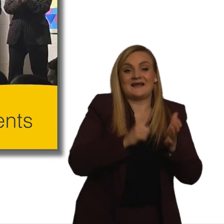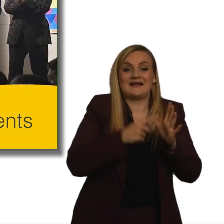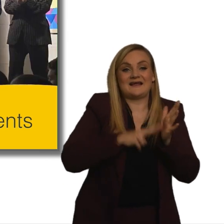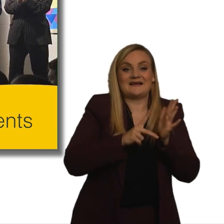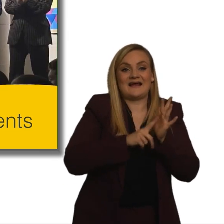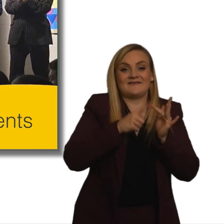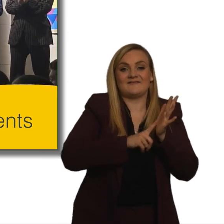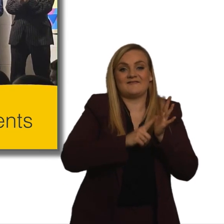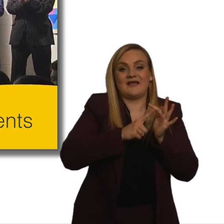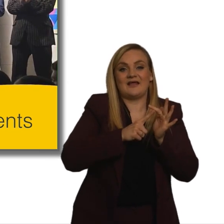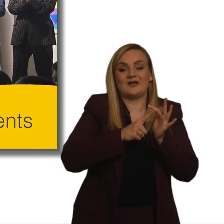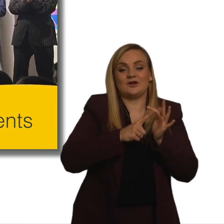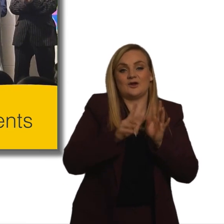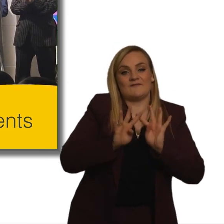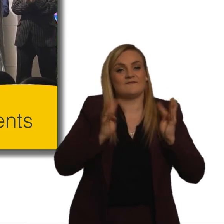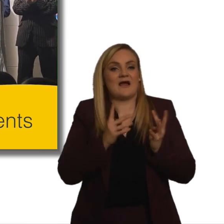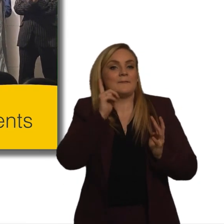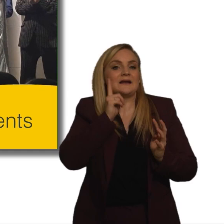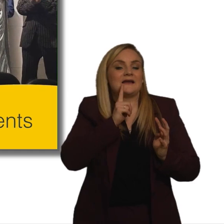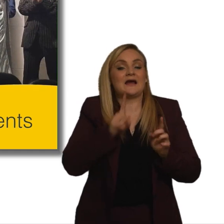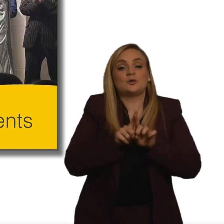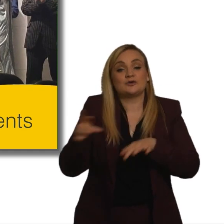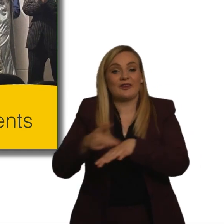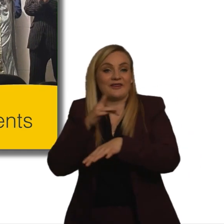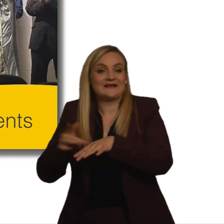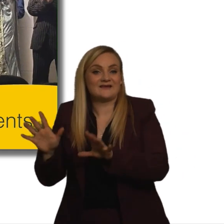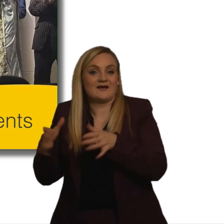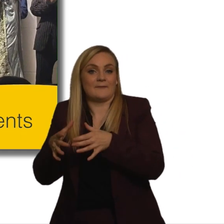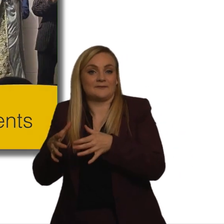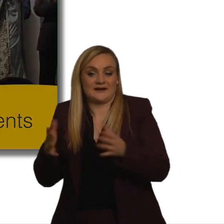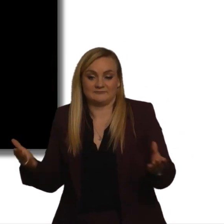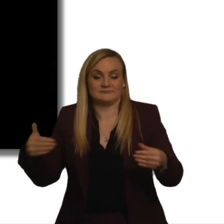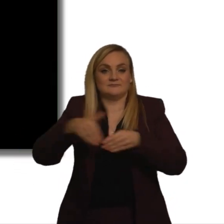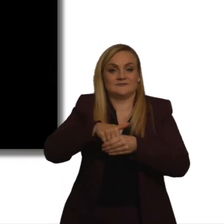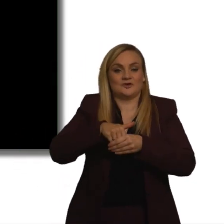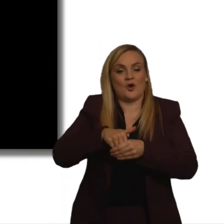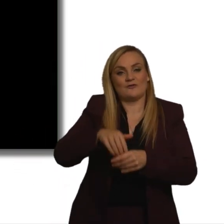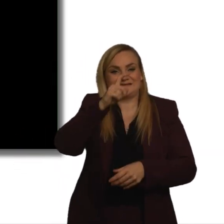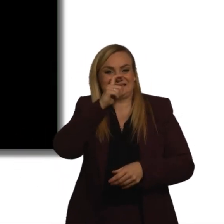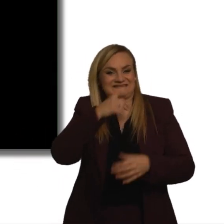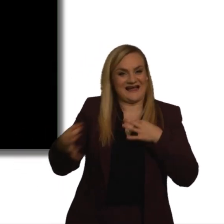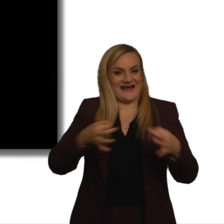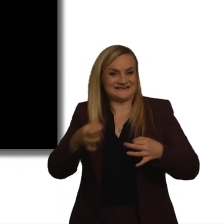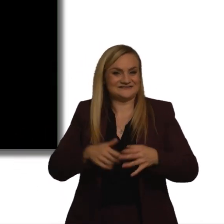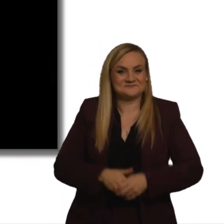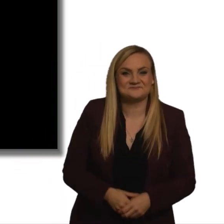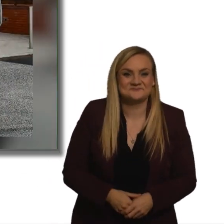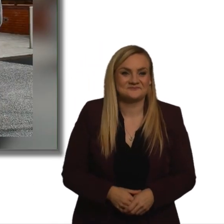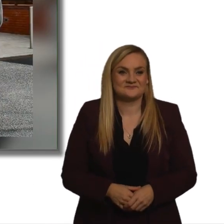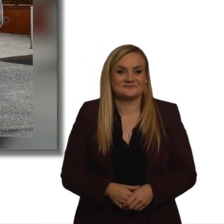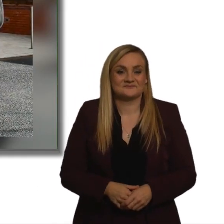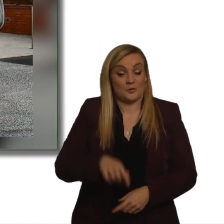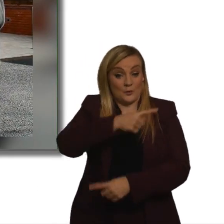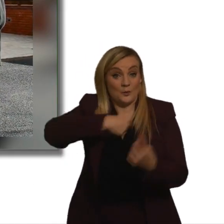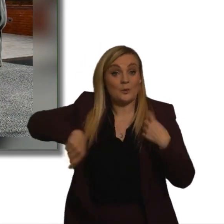Choir and Wet Zone Theatre Company, who teamed up for their production of Sister Act. We've